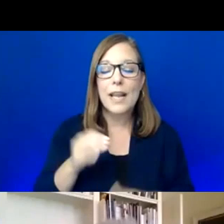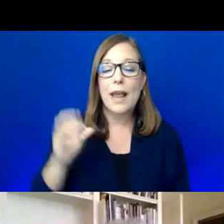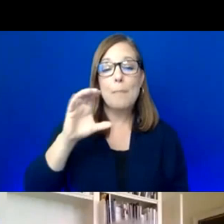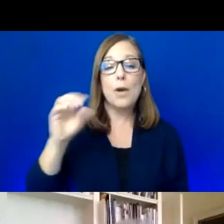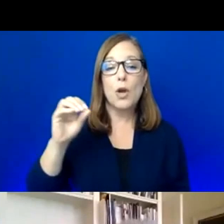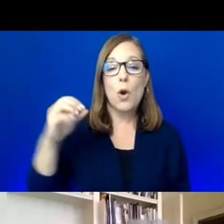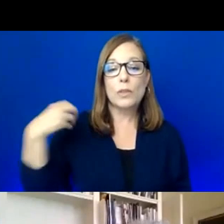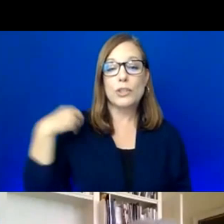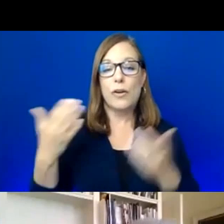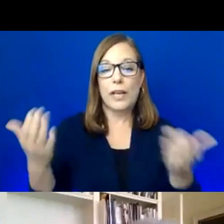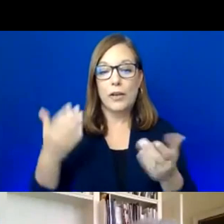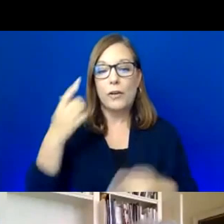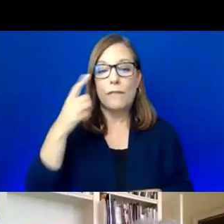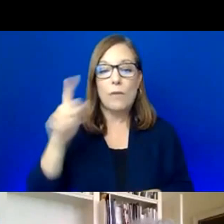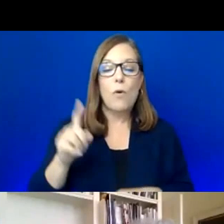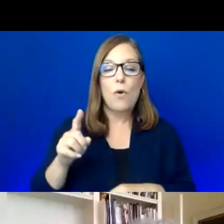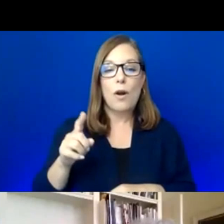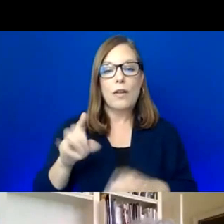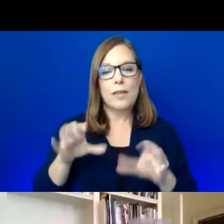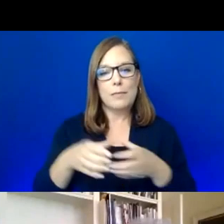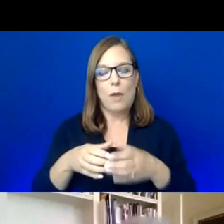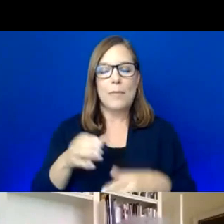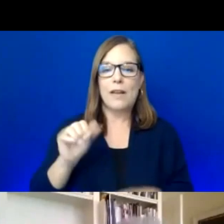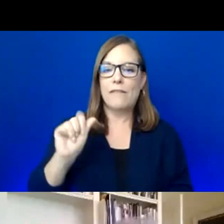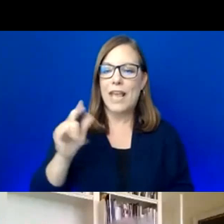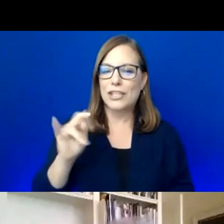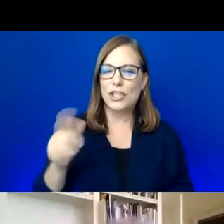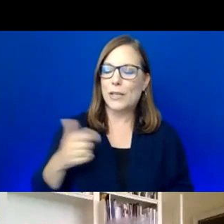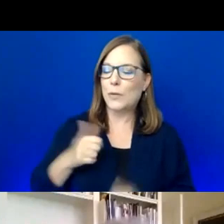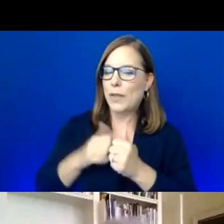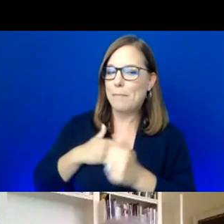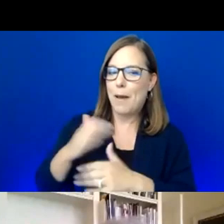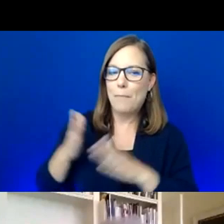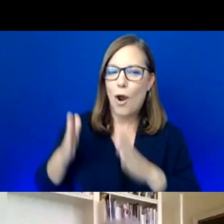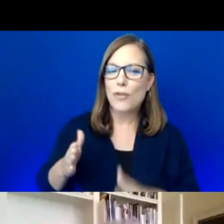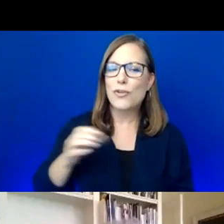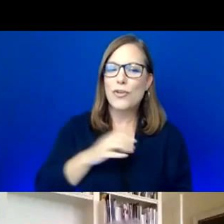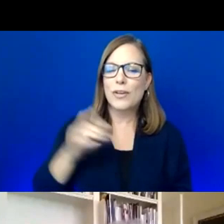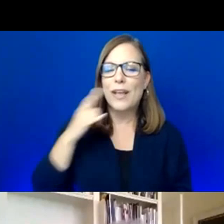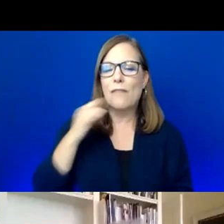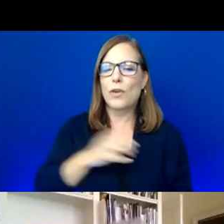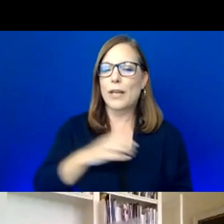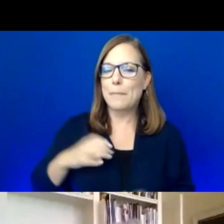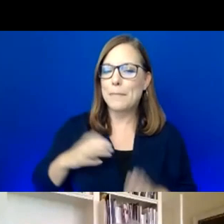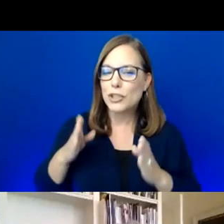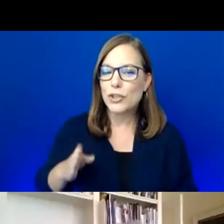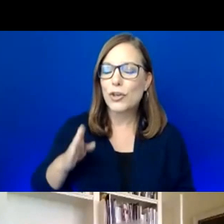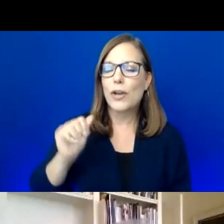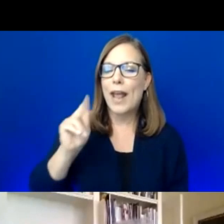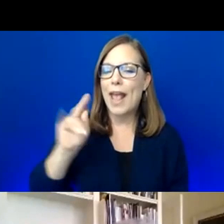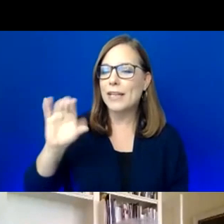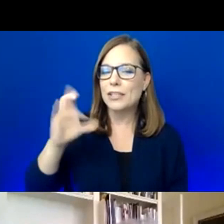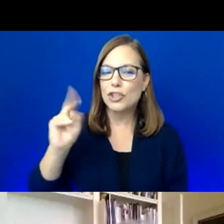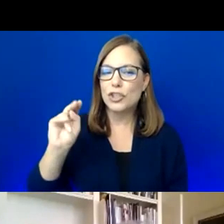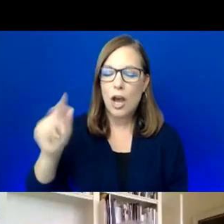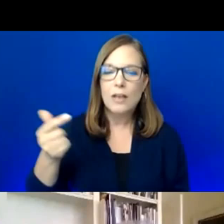here today with my colleague, fellow San Franciscan Commissioner Annie Chung, President and CEO of